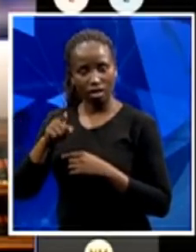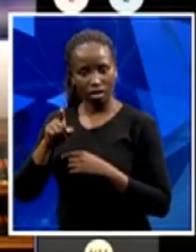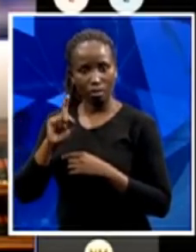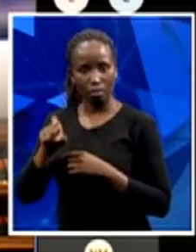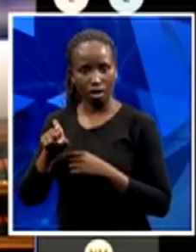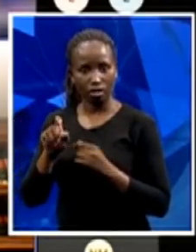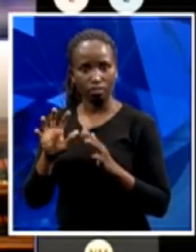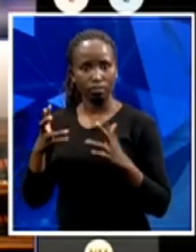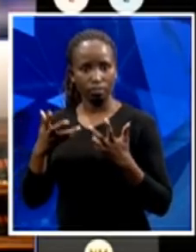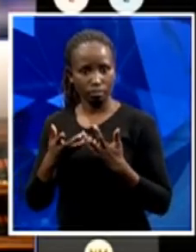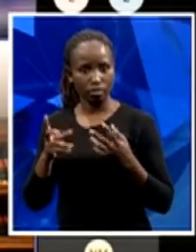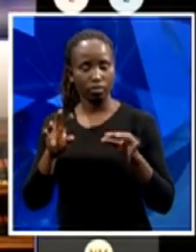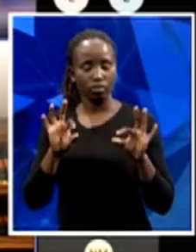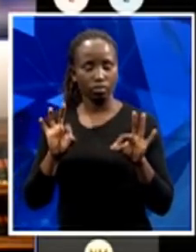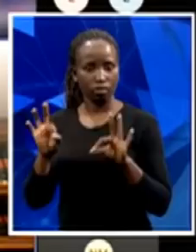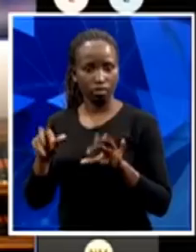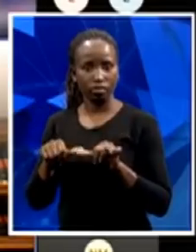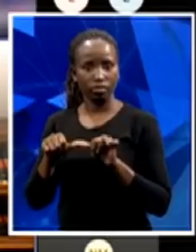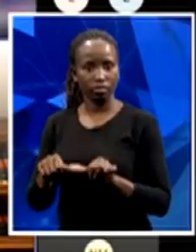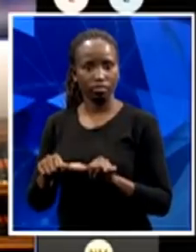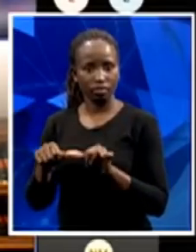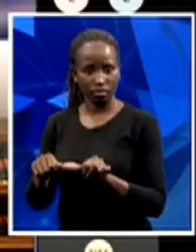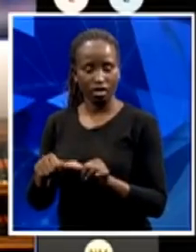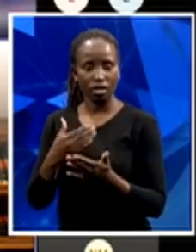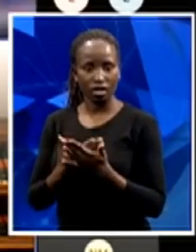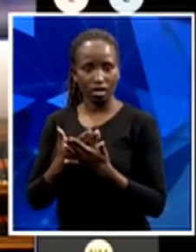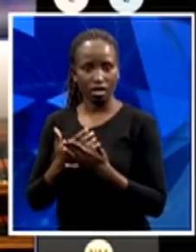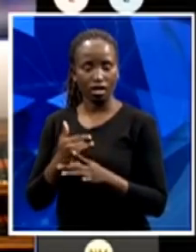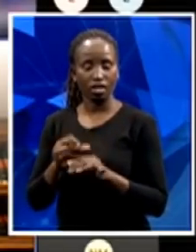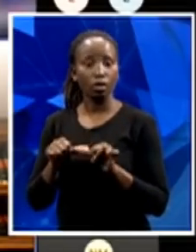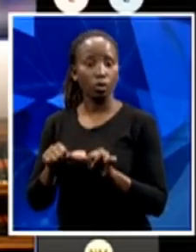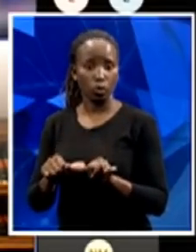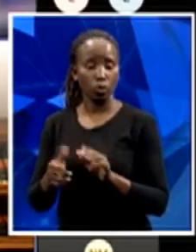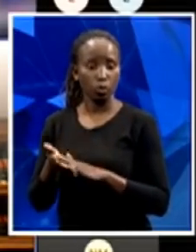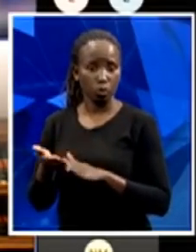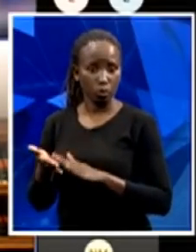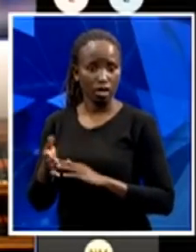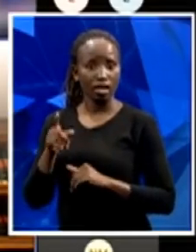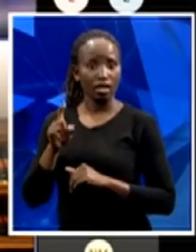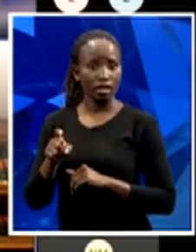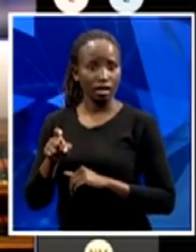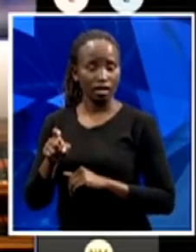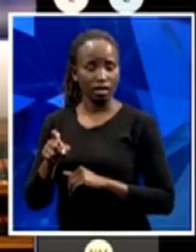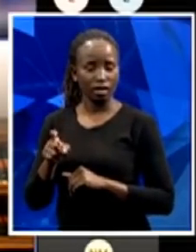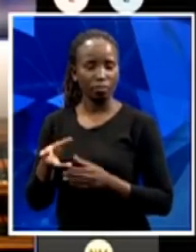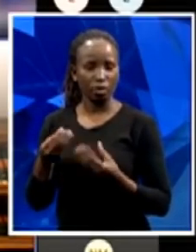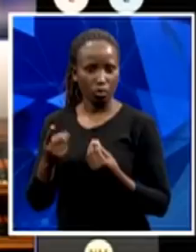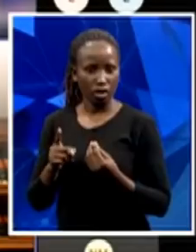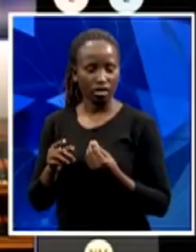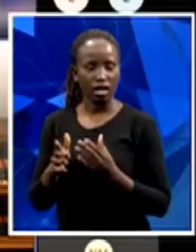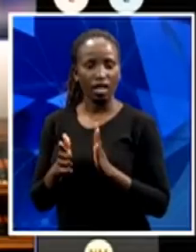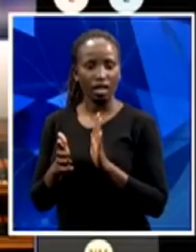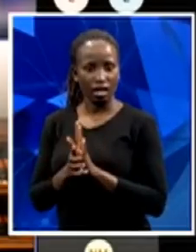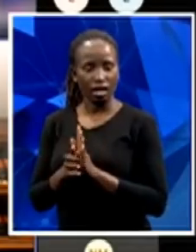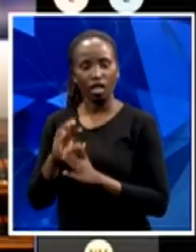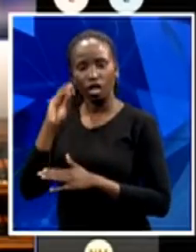in order to succeed. What constitutes a direct and substantial interest is the legal interest in the subject matter of the case, which could